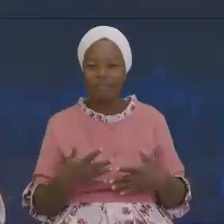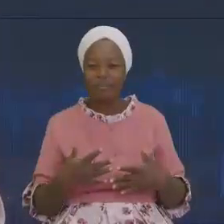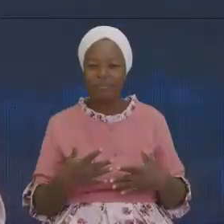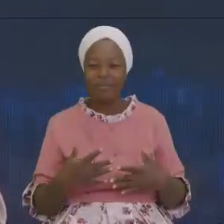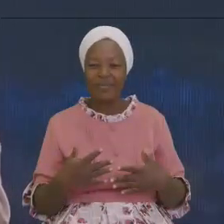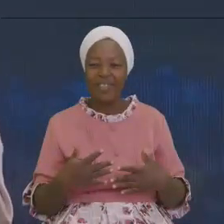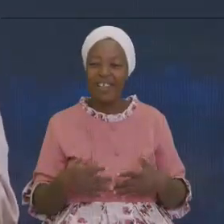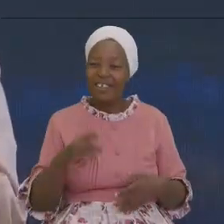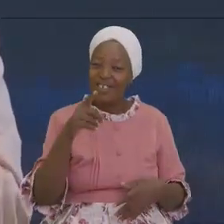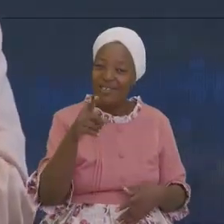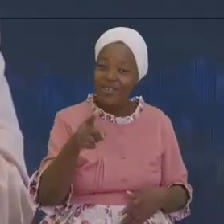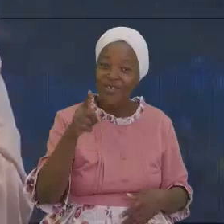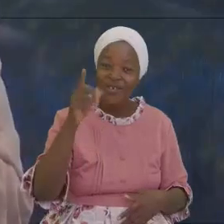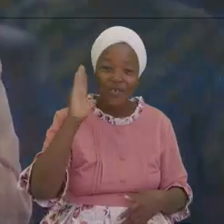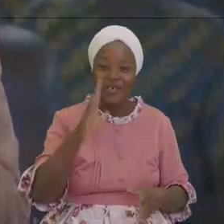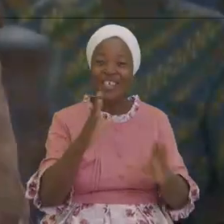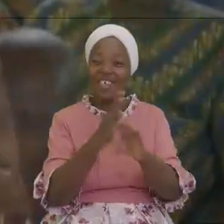You will get it today.